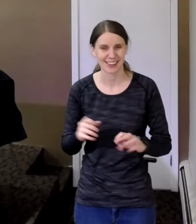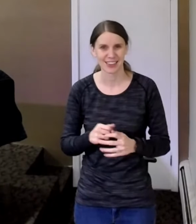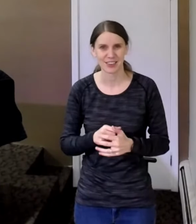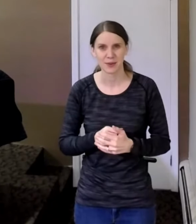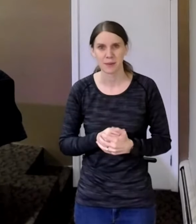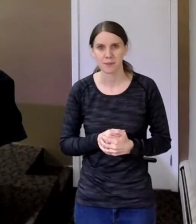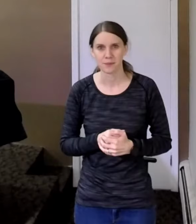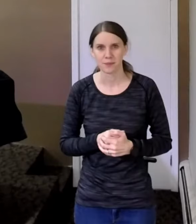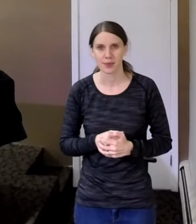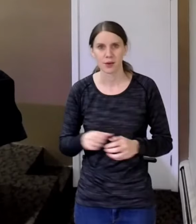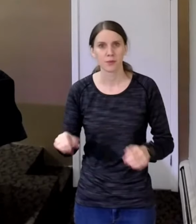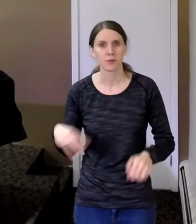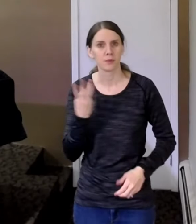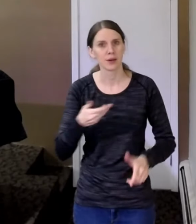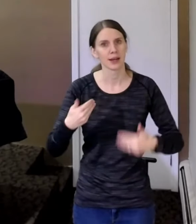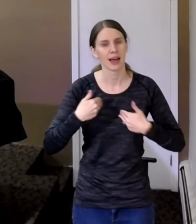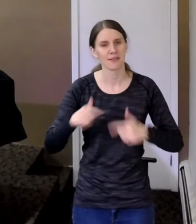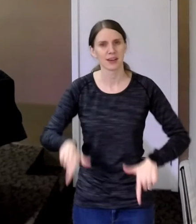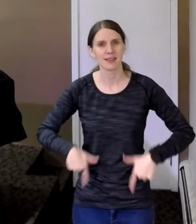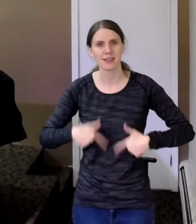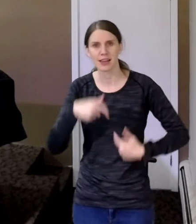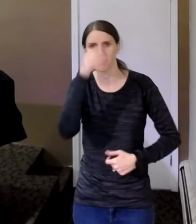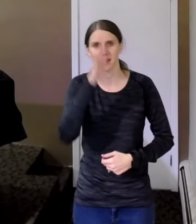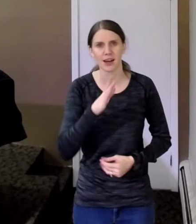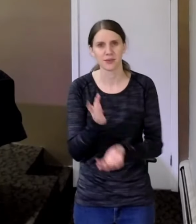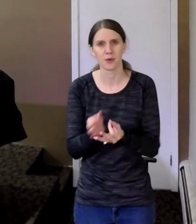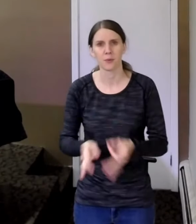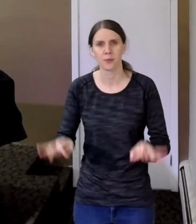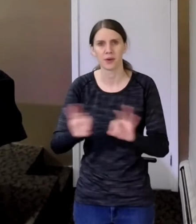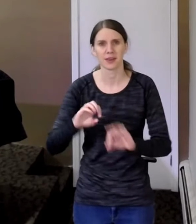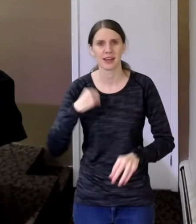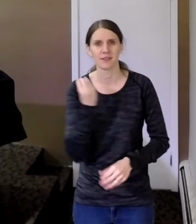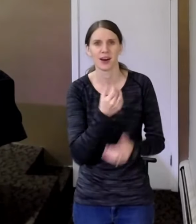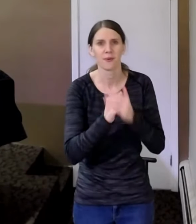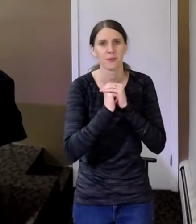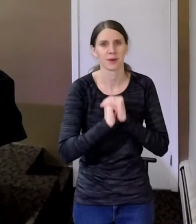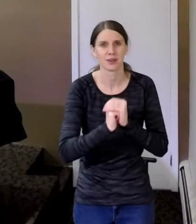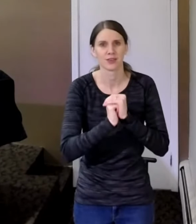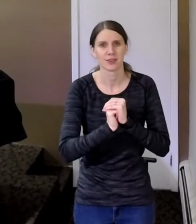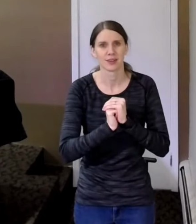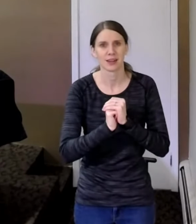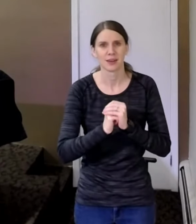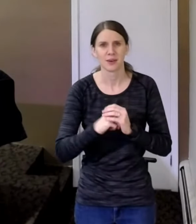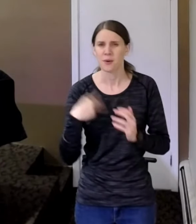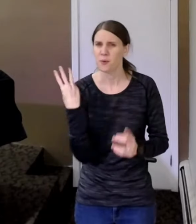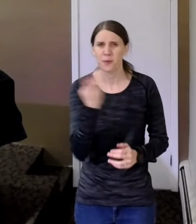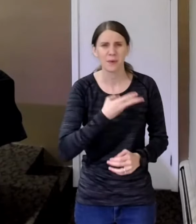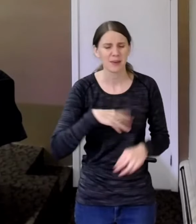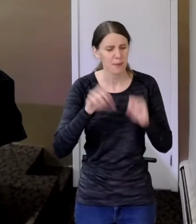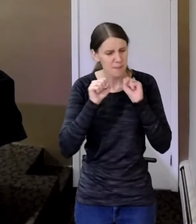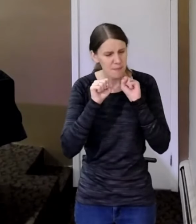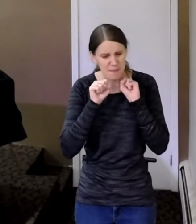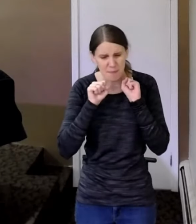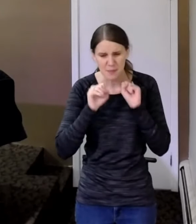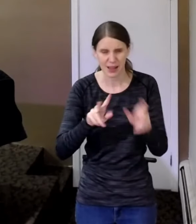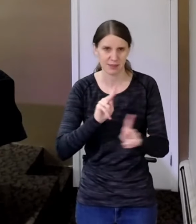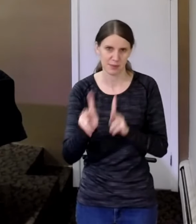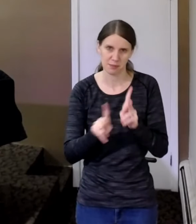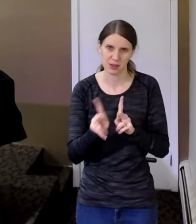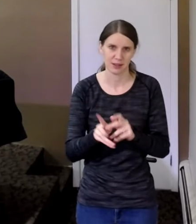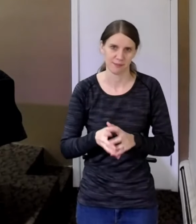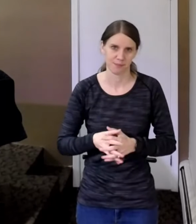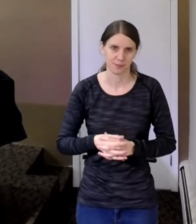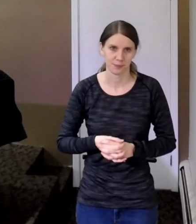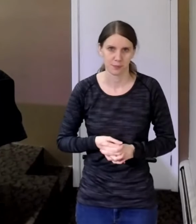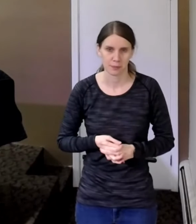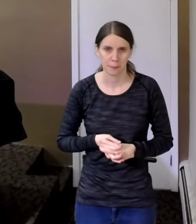a living God that deserves our worship. We are just so blessed, so totally